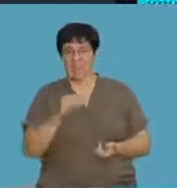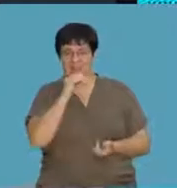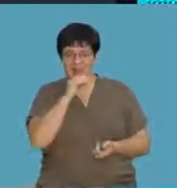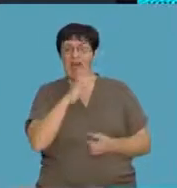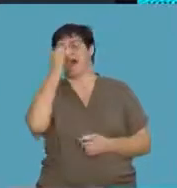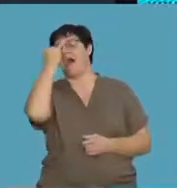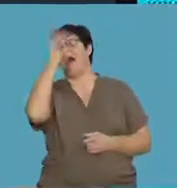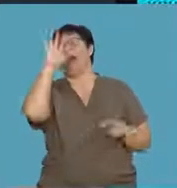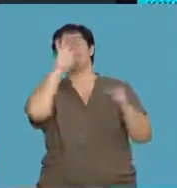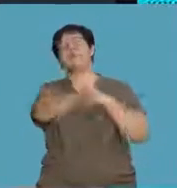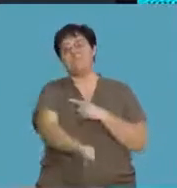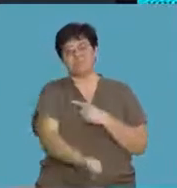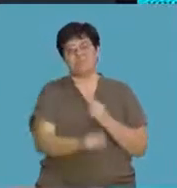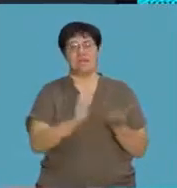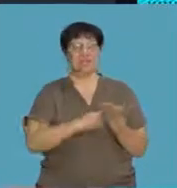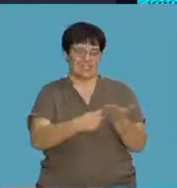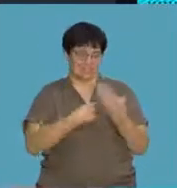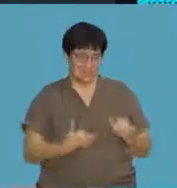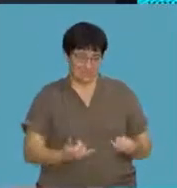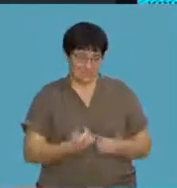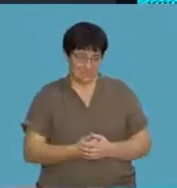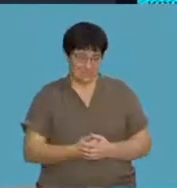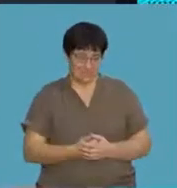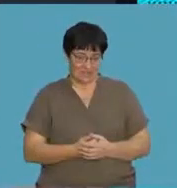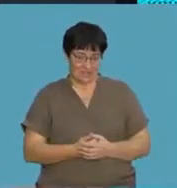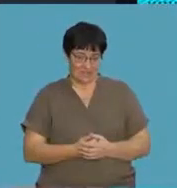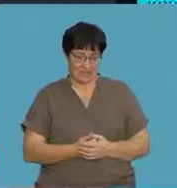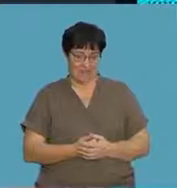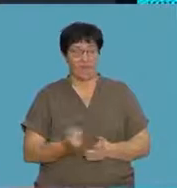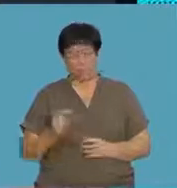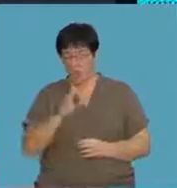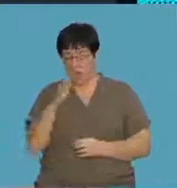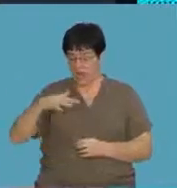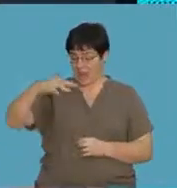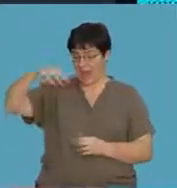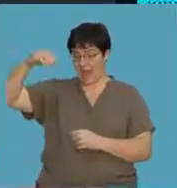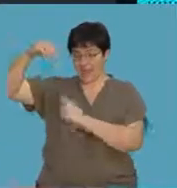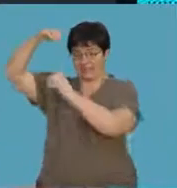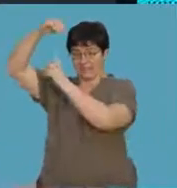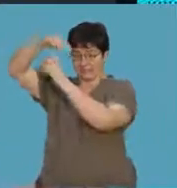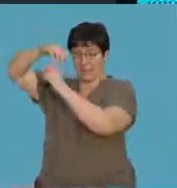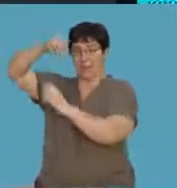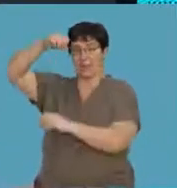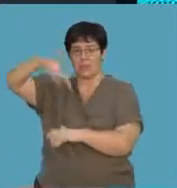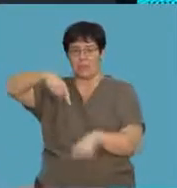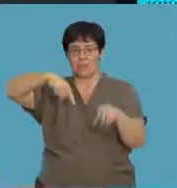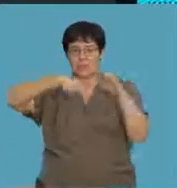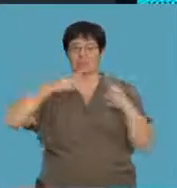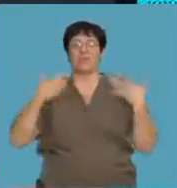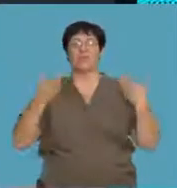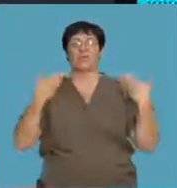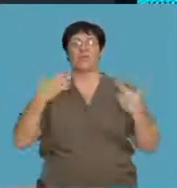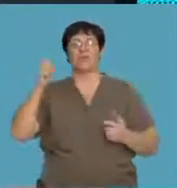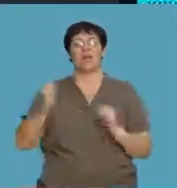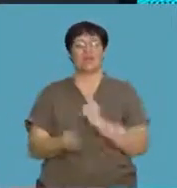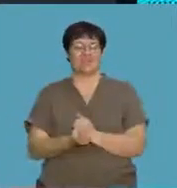is the big idea of today's discussion. But remember, for condensation to occur, there needs to be some cooling of some